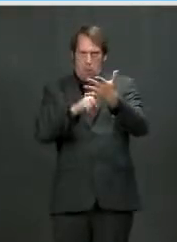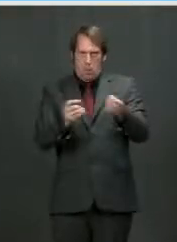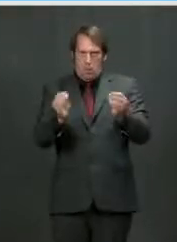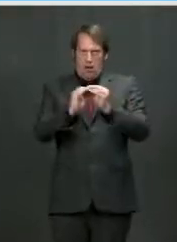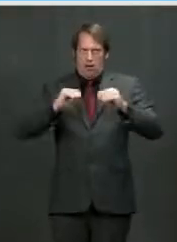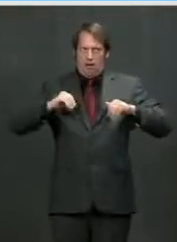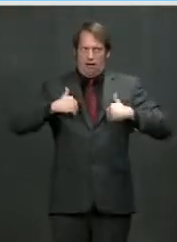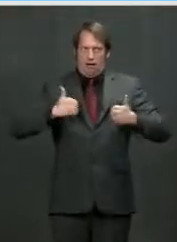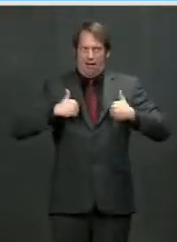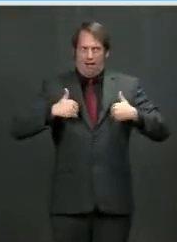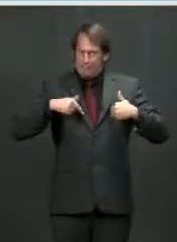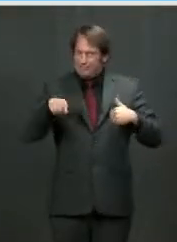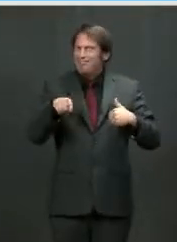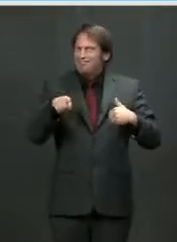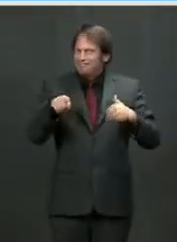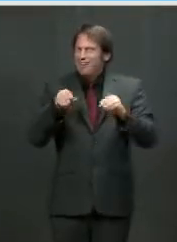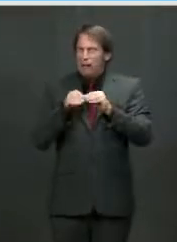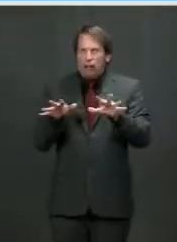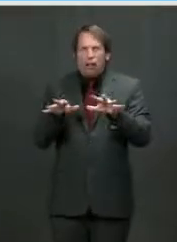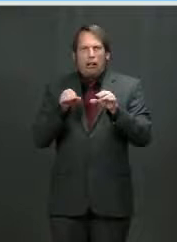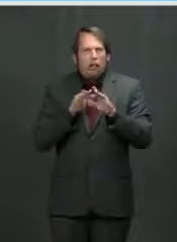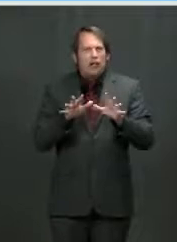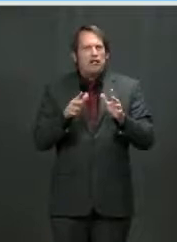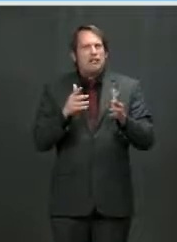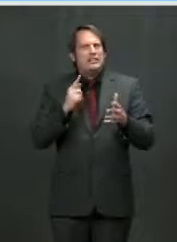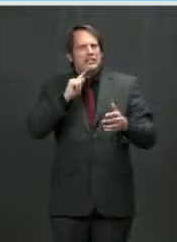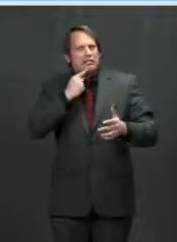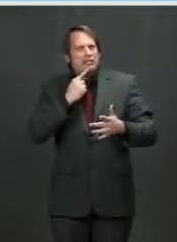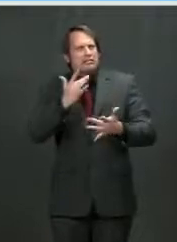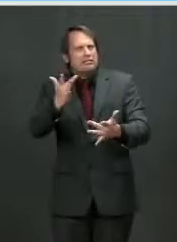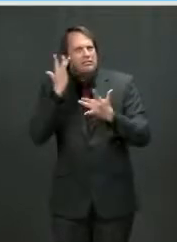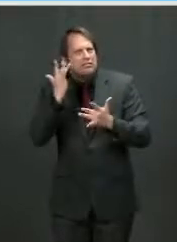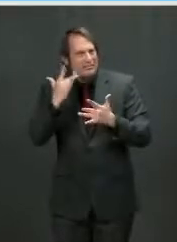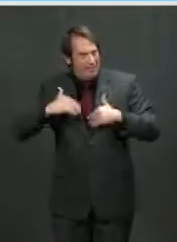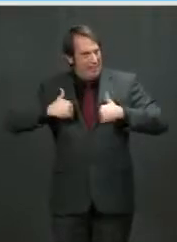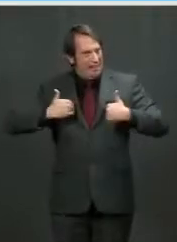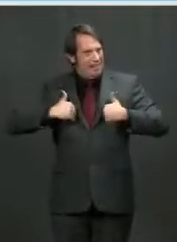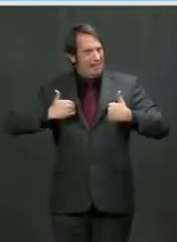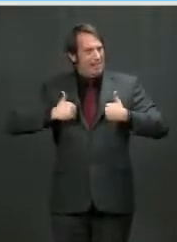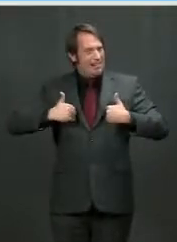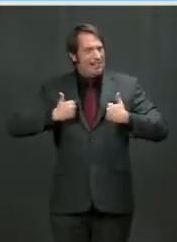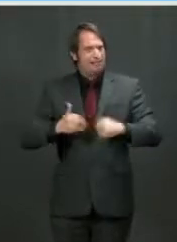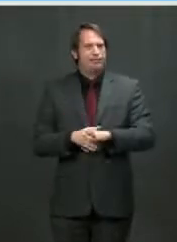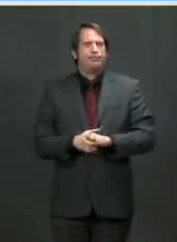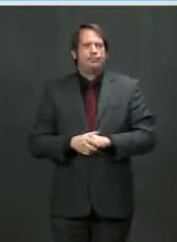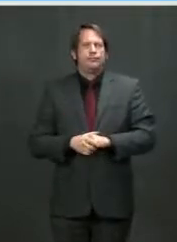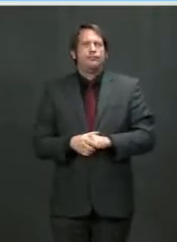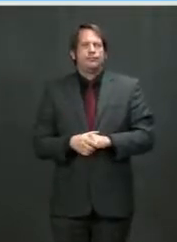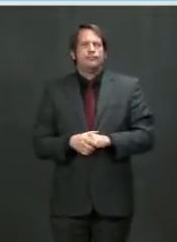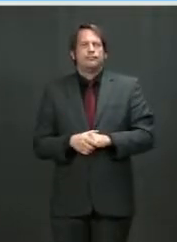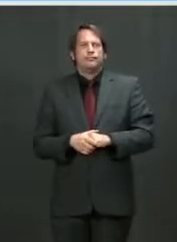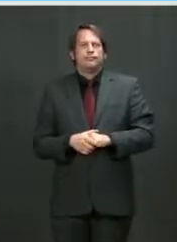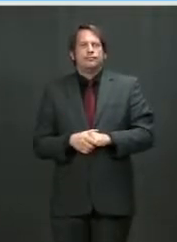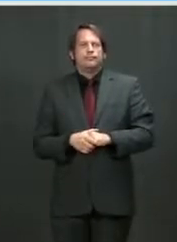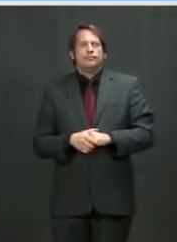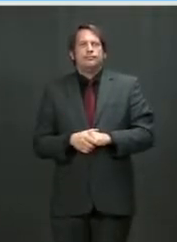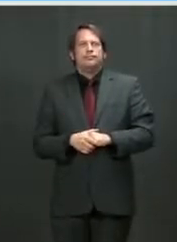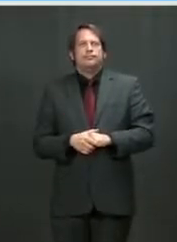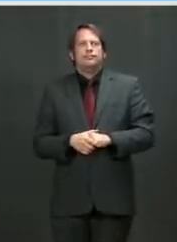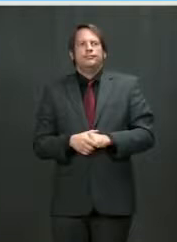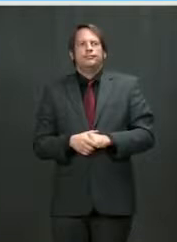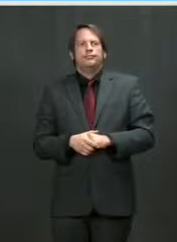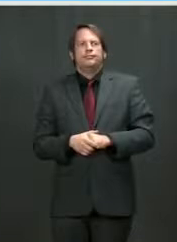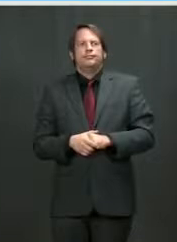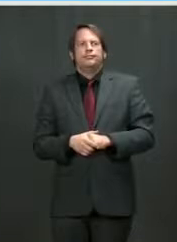severe disease. Data suggests this is all happening as we are seeing increasing prevalence of SARS-CoV-2